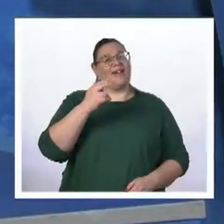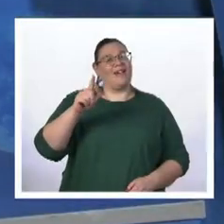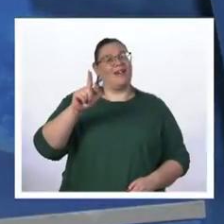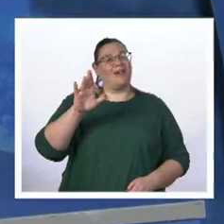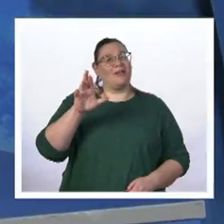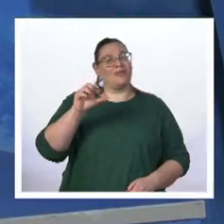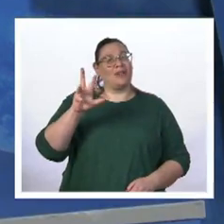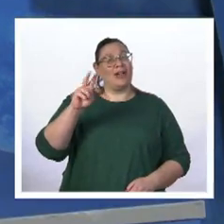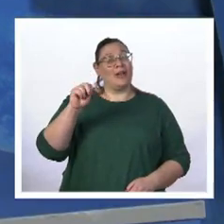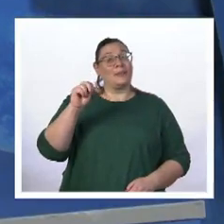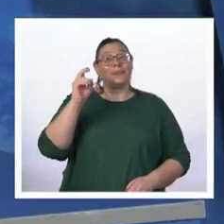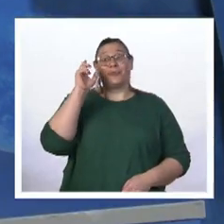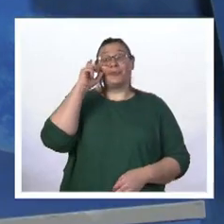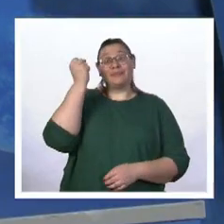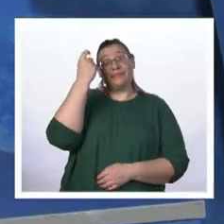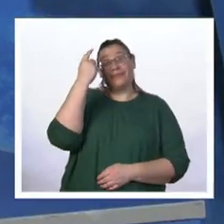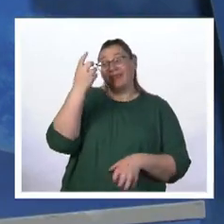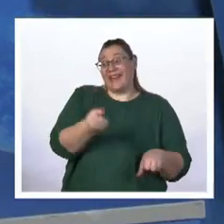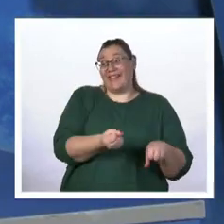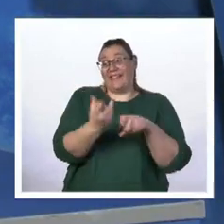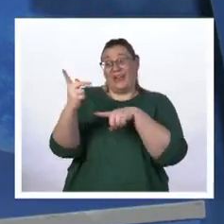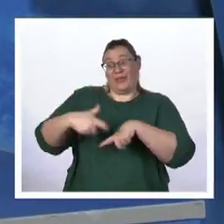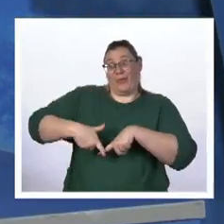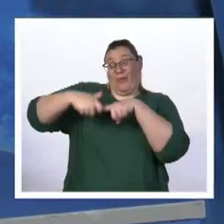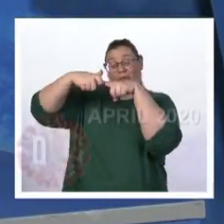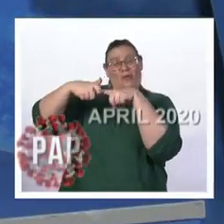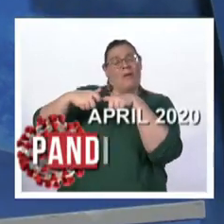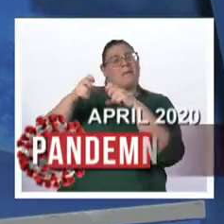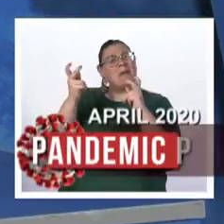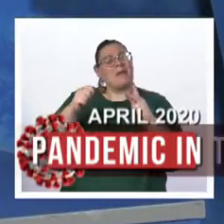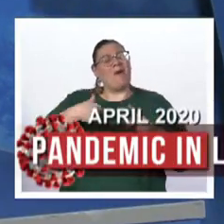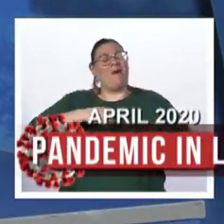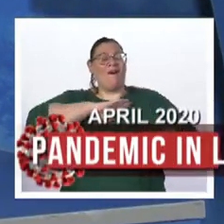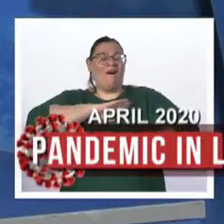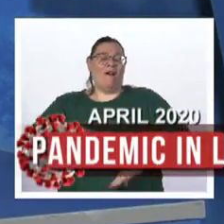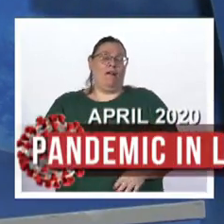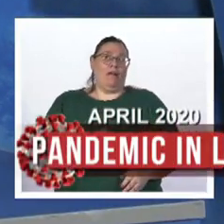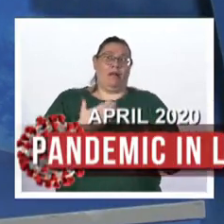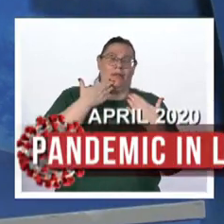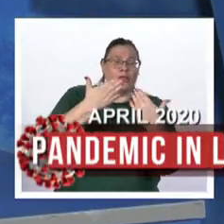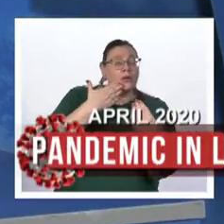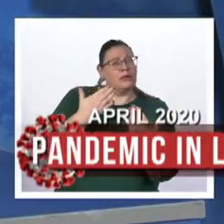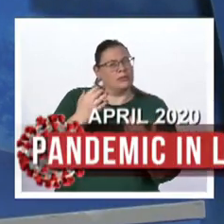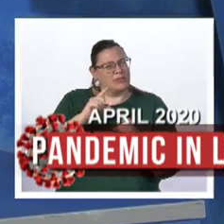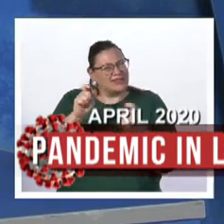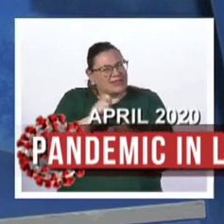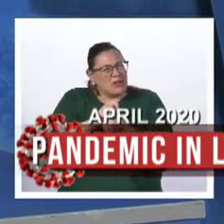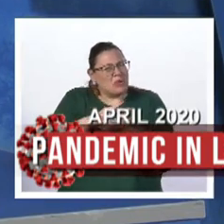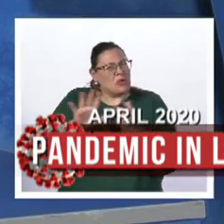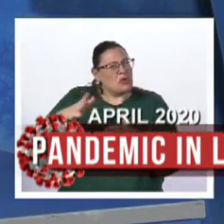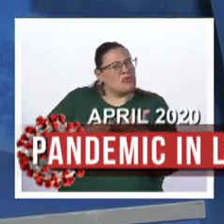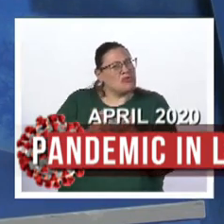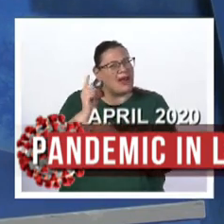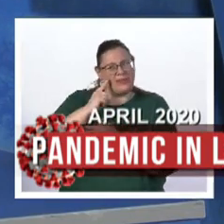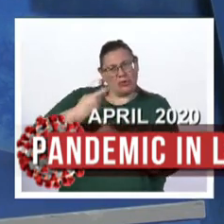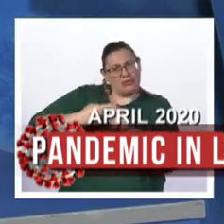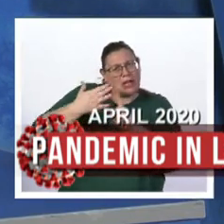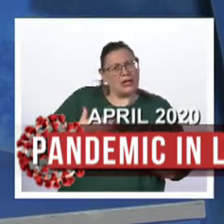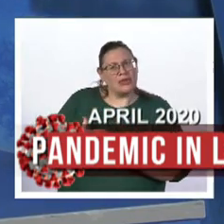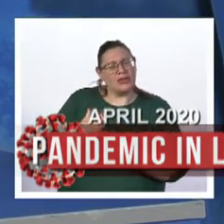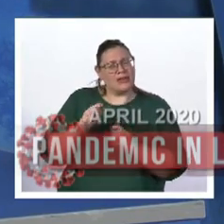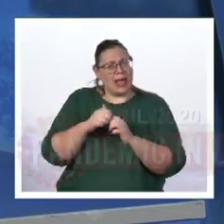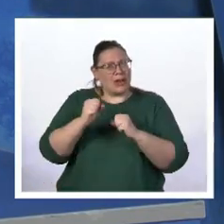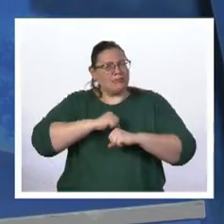The eviction moratorium was a welcome relief to a lot of people, but what exactly are renters' rights and what are eviction protections during